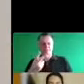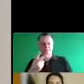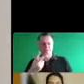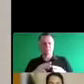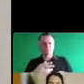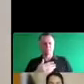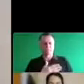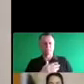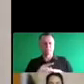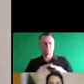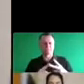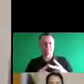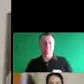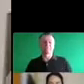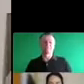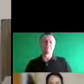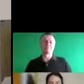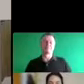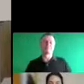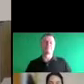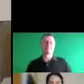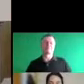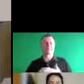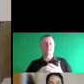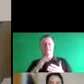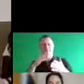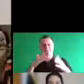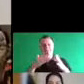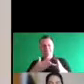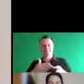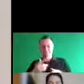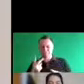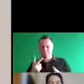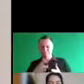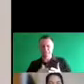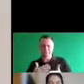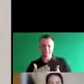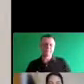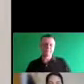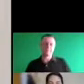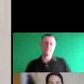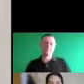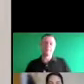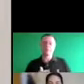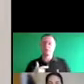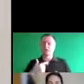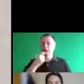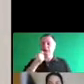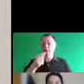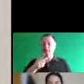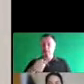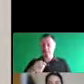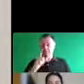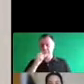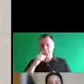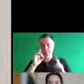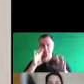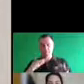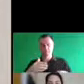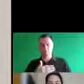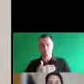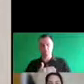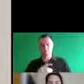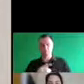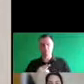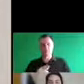And I think what key here, maybe just to sort of zone in on with the few minutes we have, is when we asked you, can we show these? How did